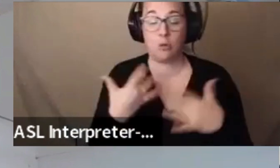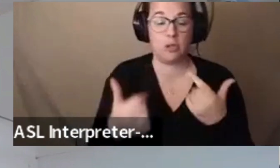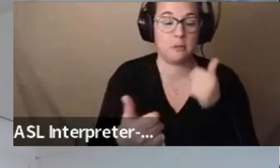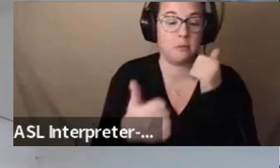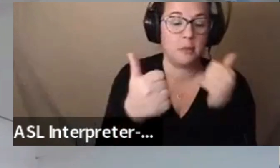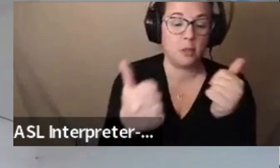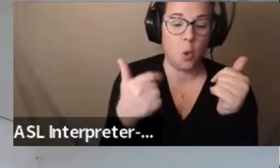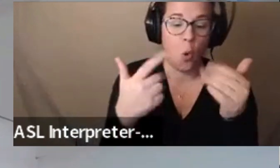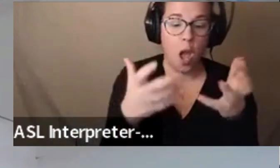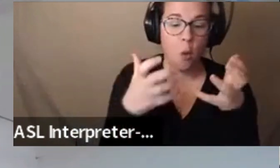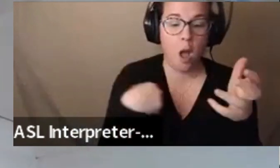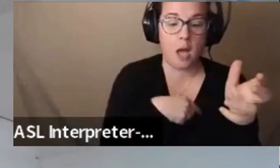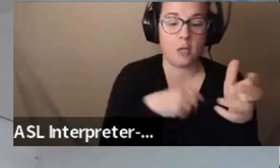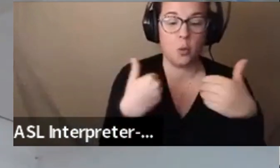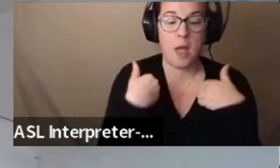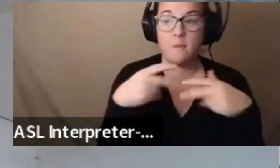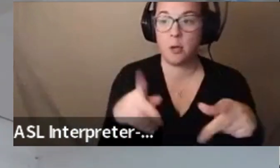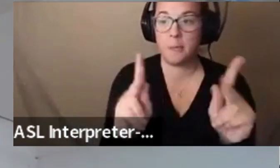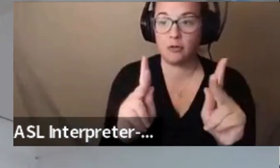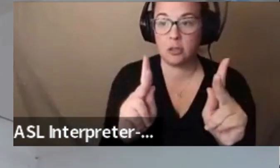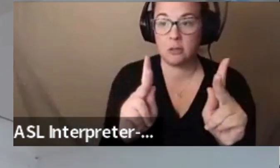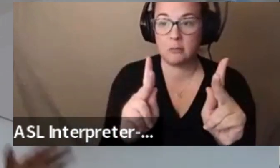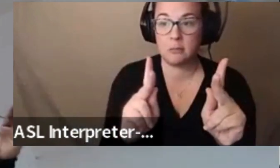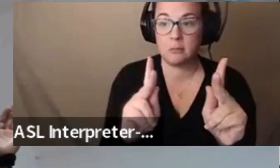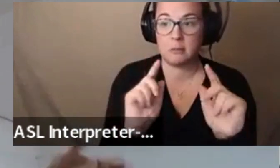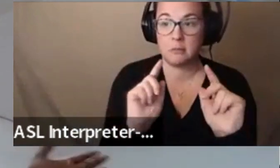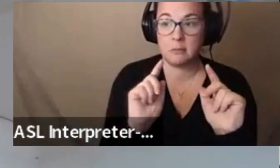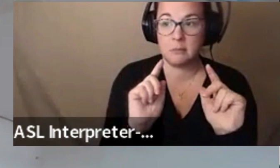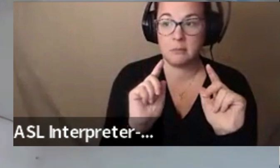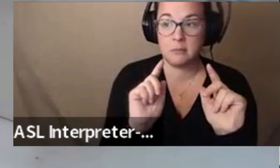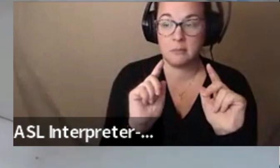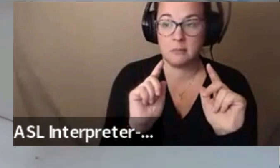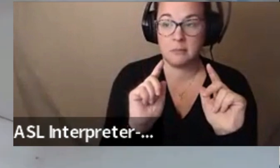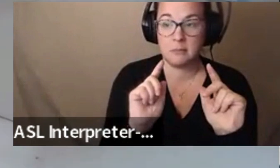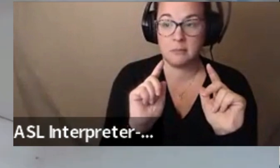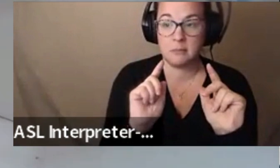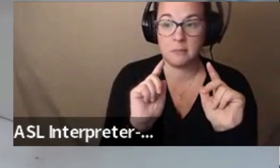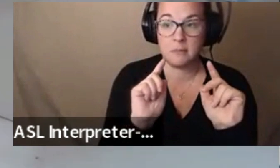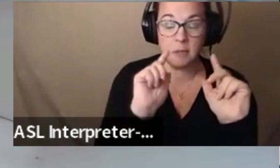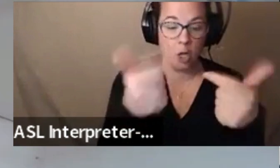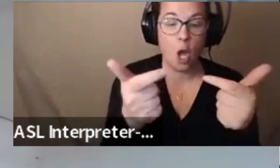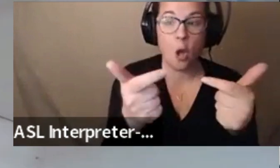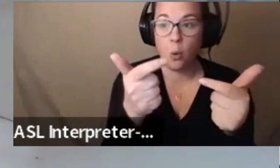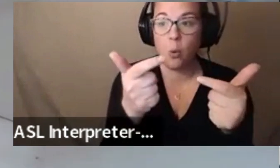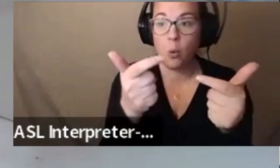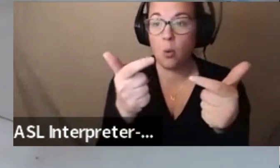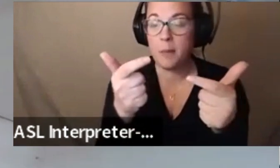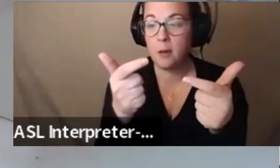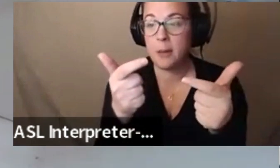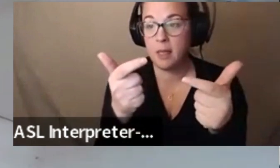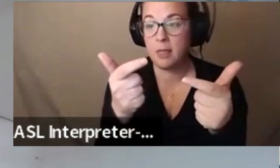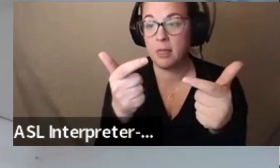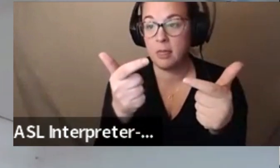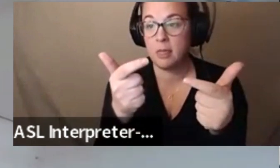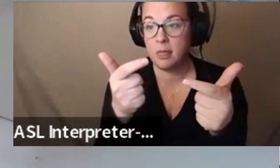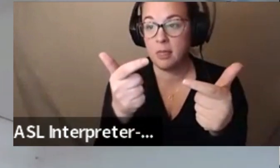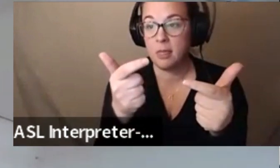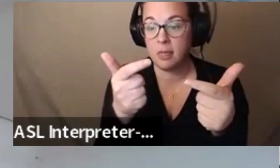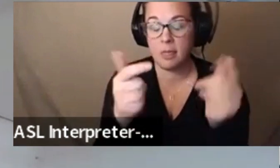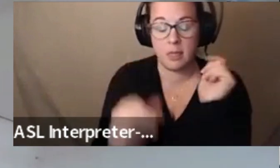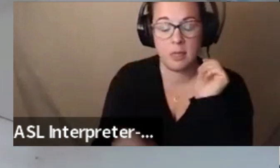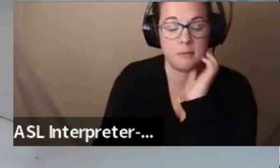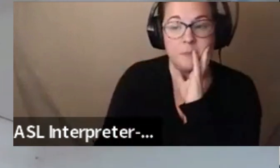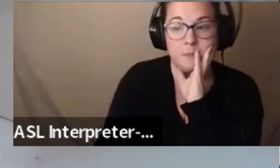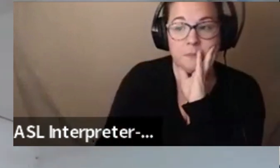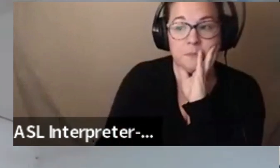that permission. In fact, you've got the workshop right there, but you've got that permission, and you have that absorbed into